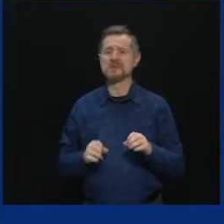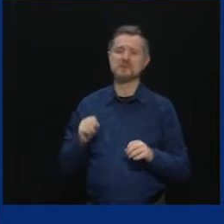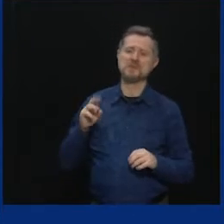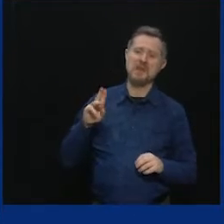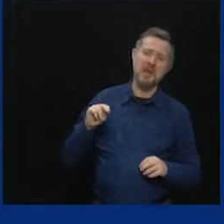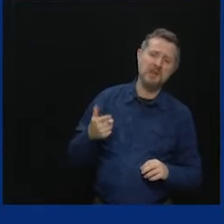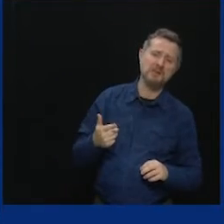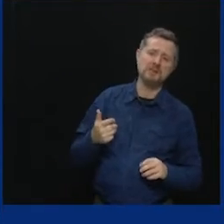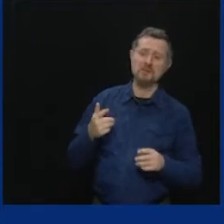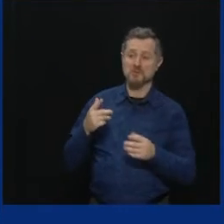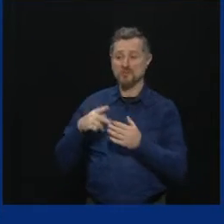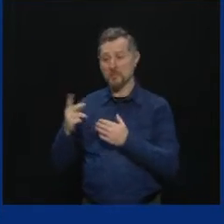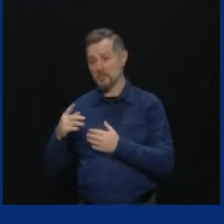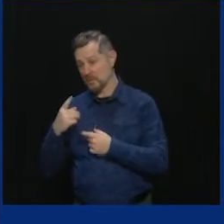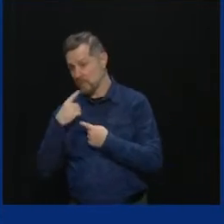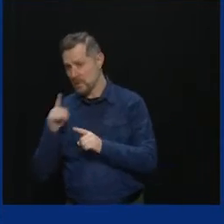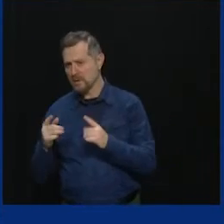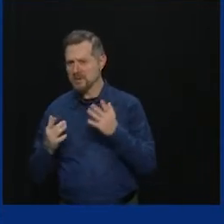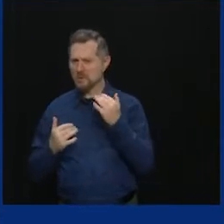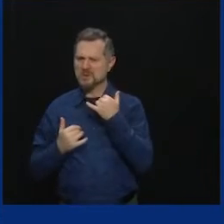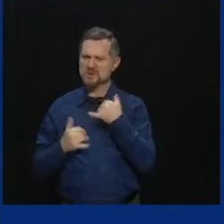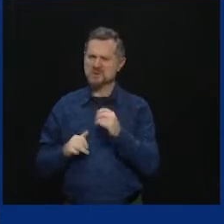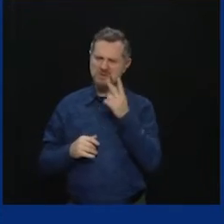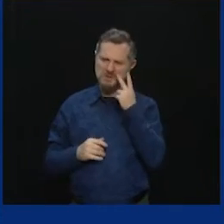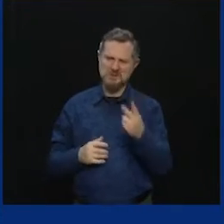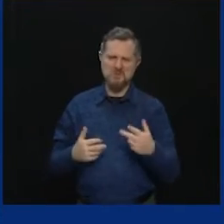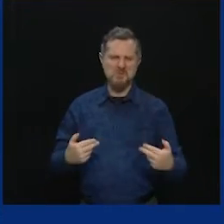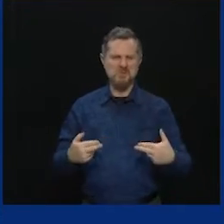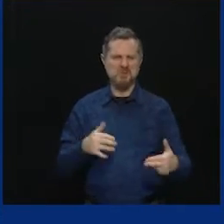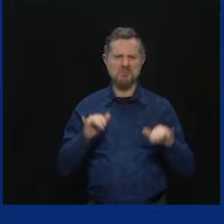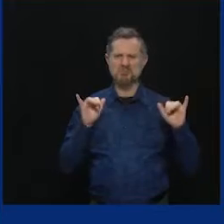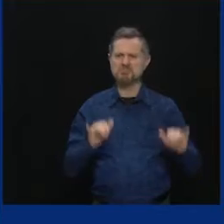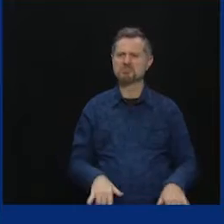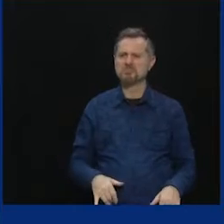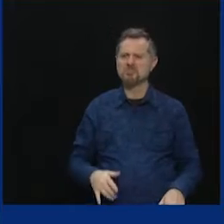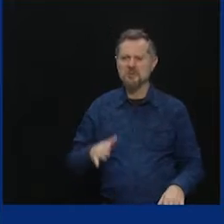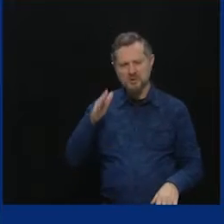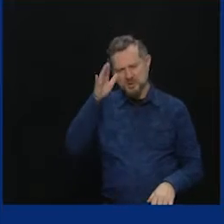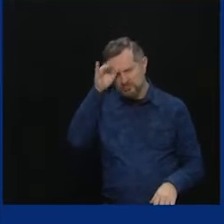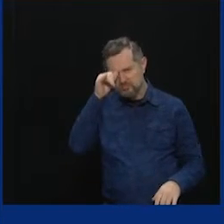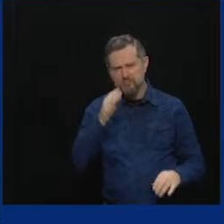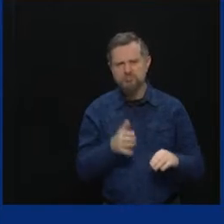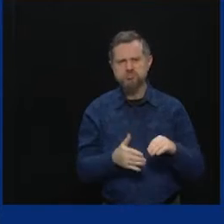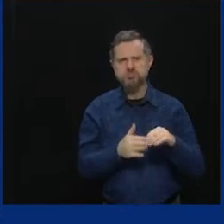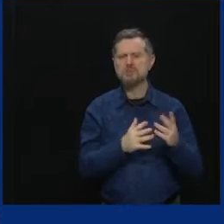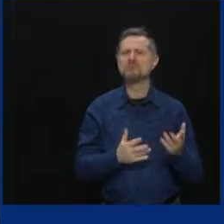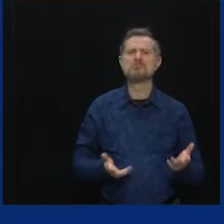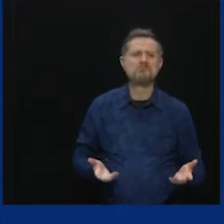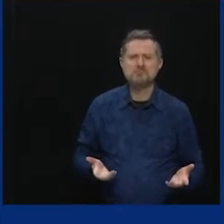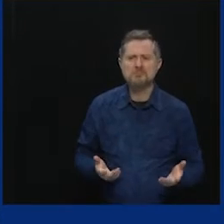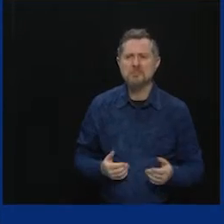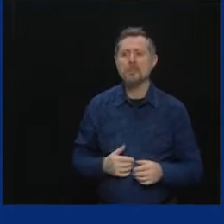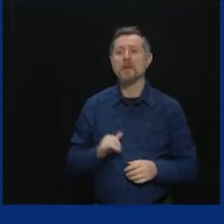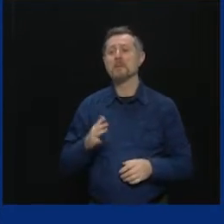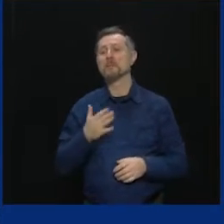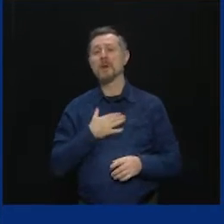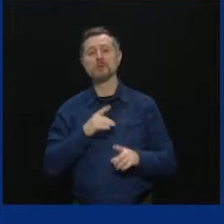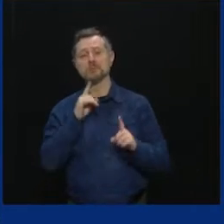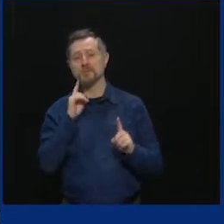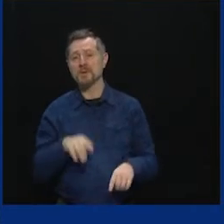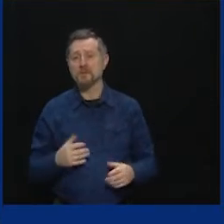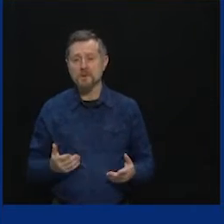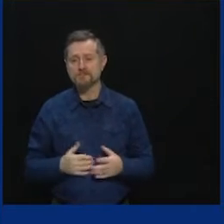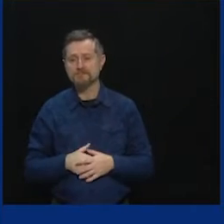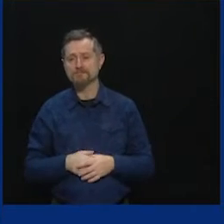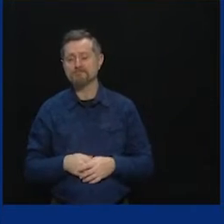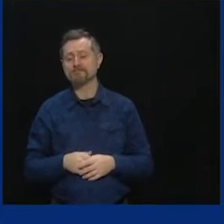working, why do we see so much gun violence still that's plaguing our streets? My answer to them is very